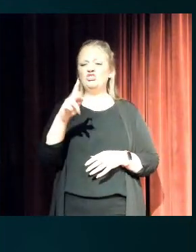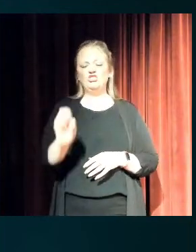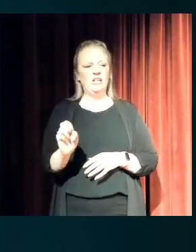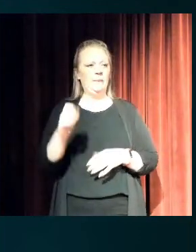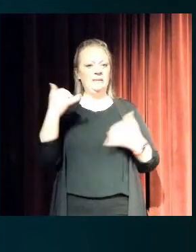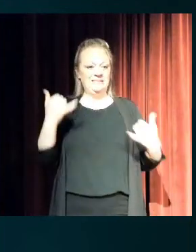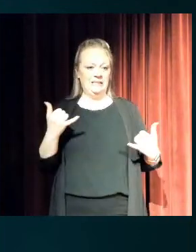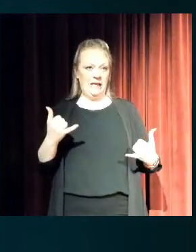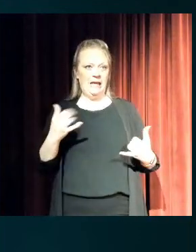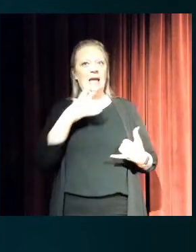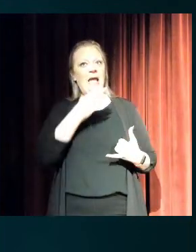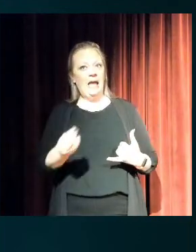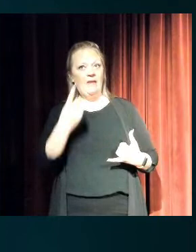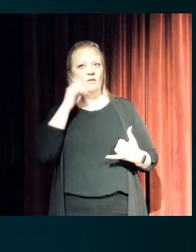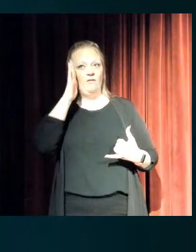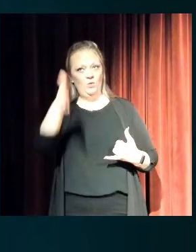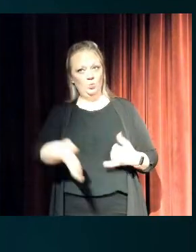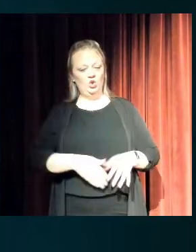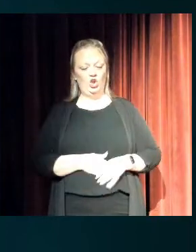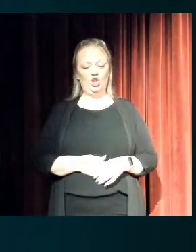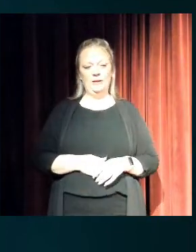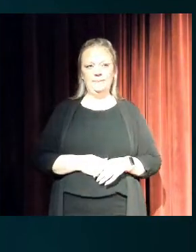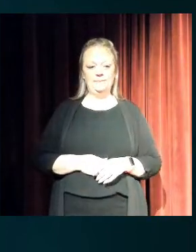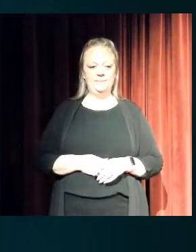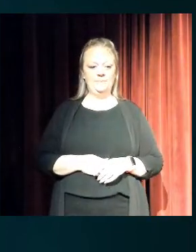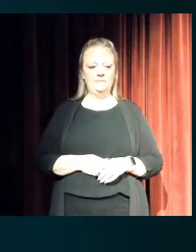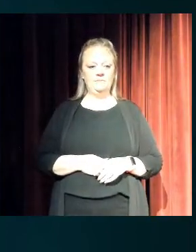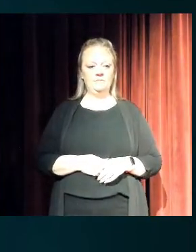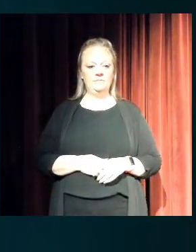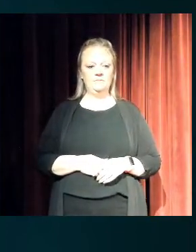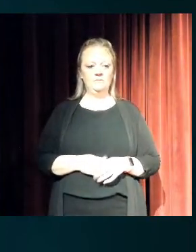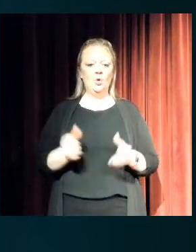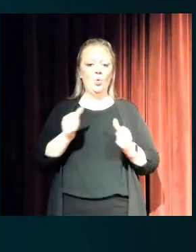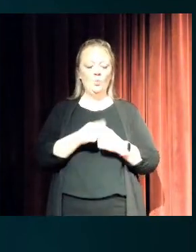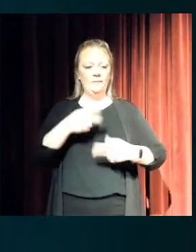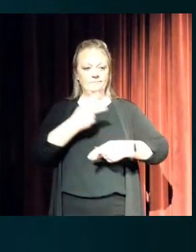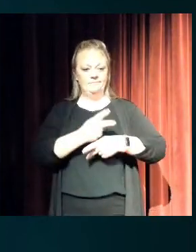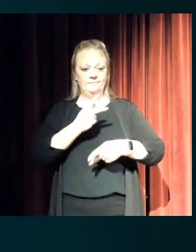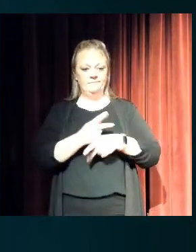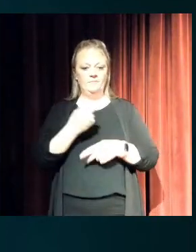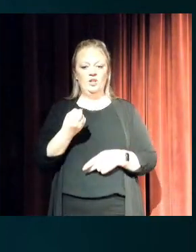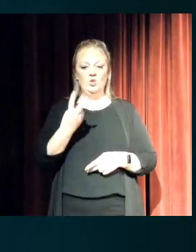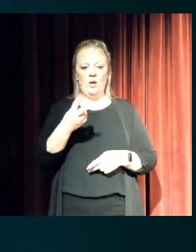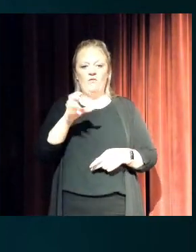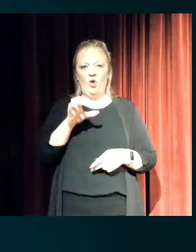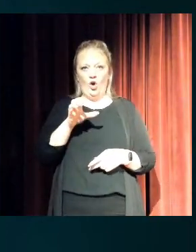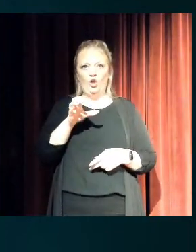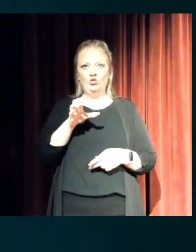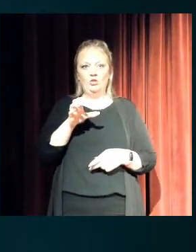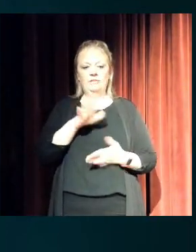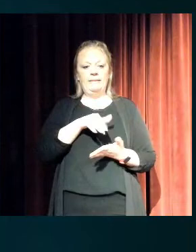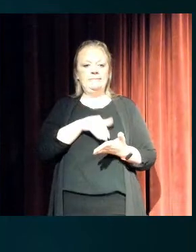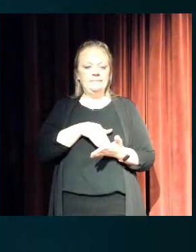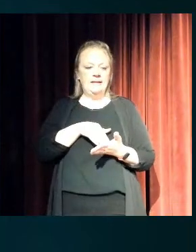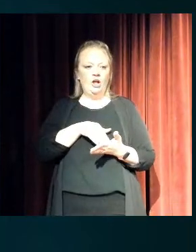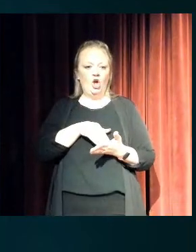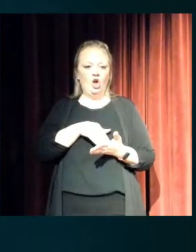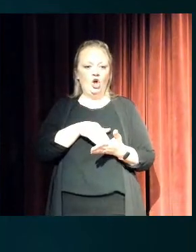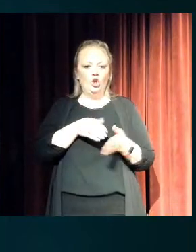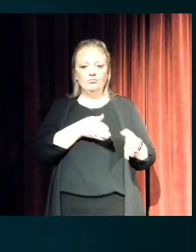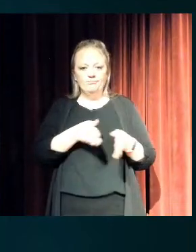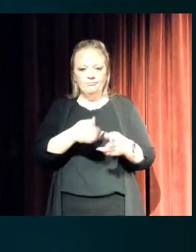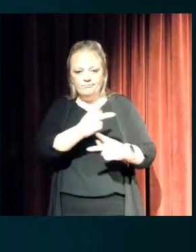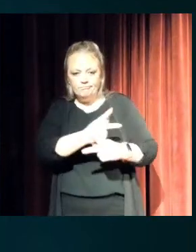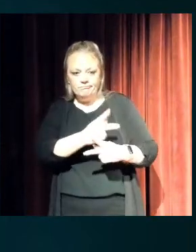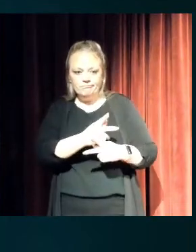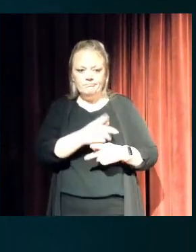today and in the future. Along with maintaining our 1,200 centerline miles of roads, our DPW is